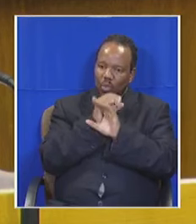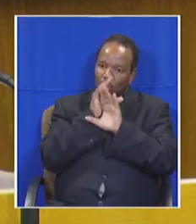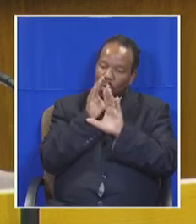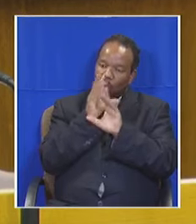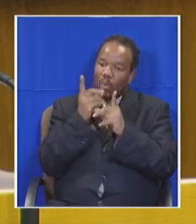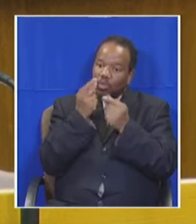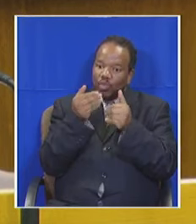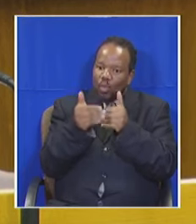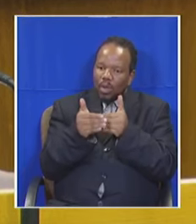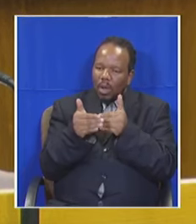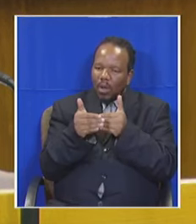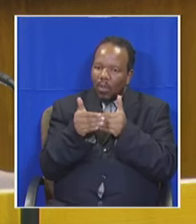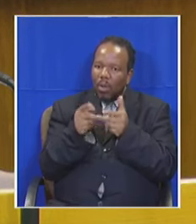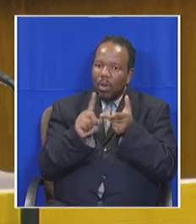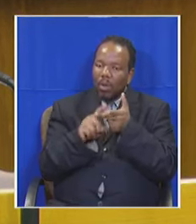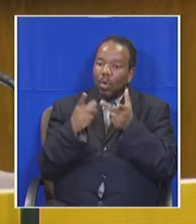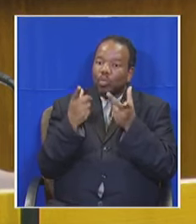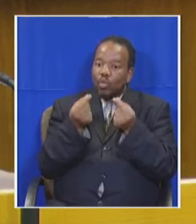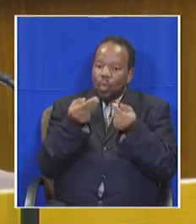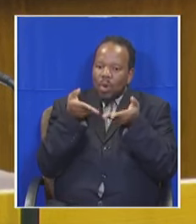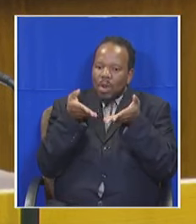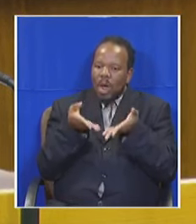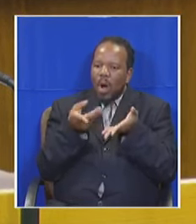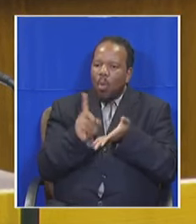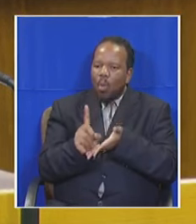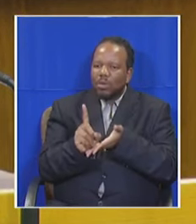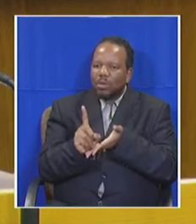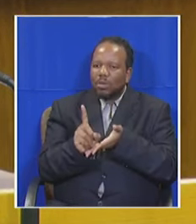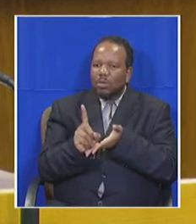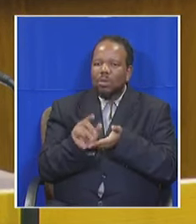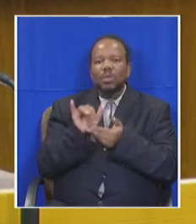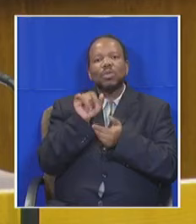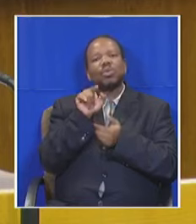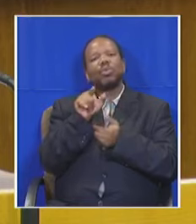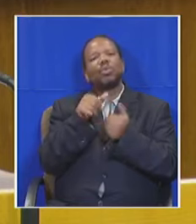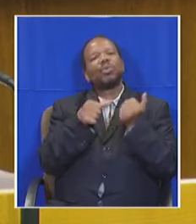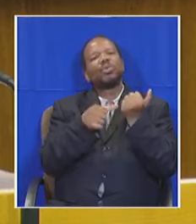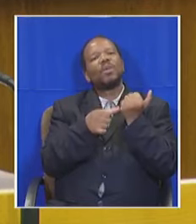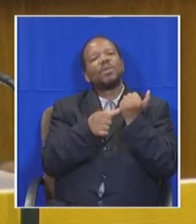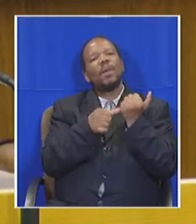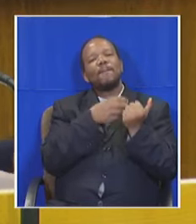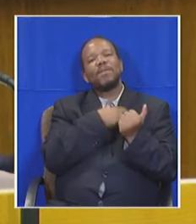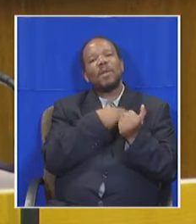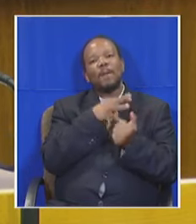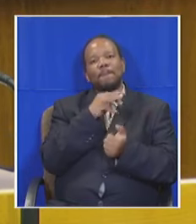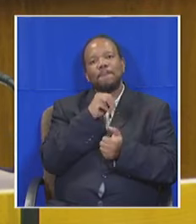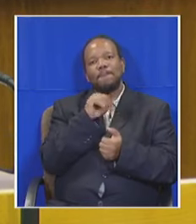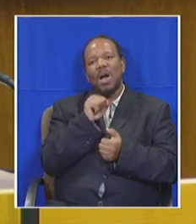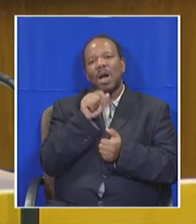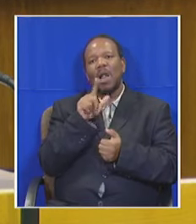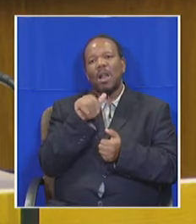interim, what can be done right now. Maybe Honorable Deputy Minister Manamela will have also